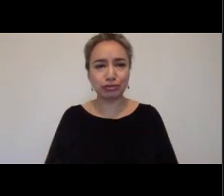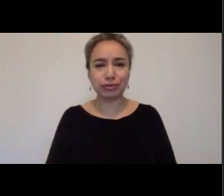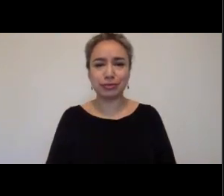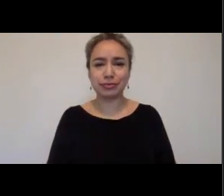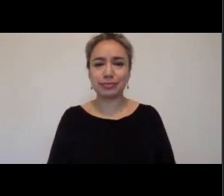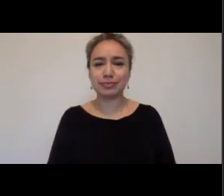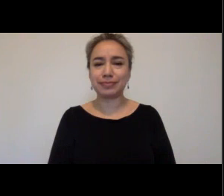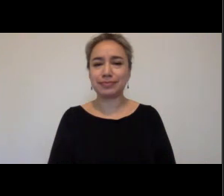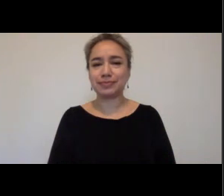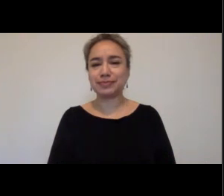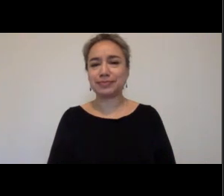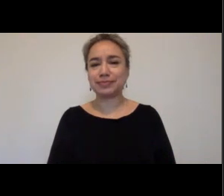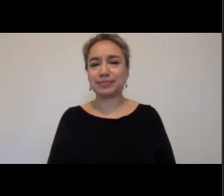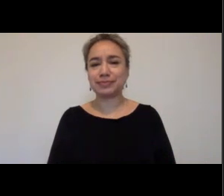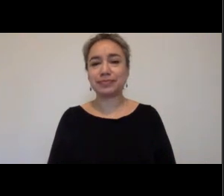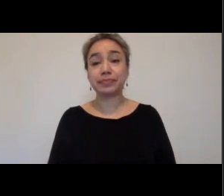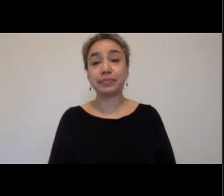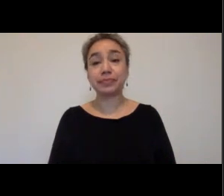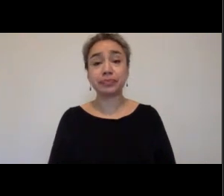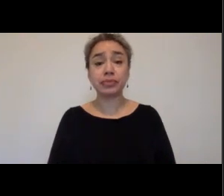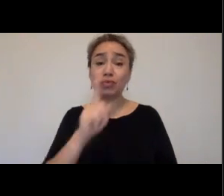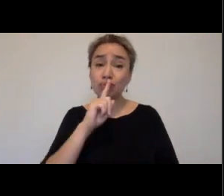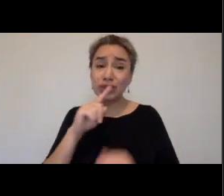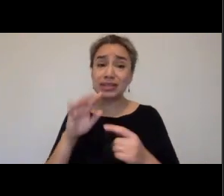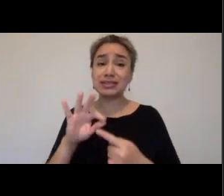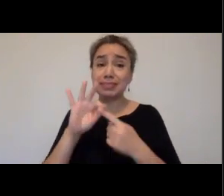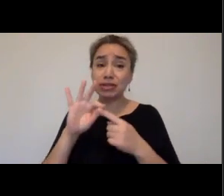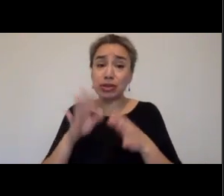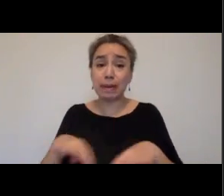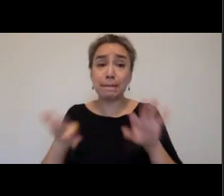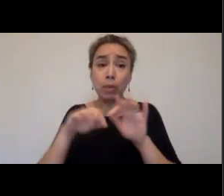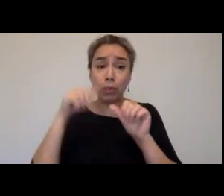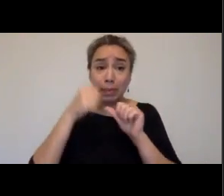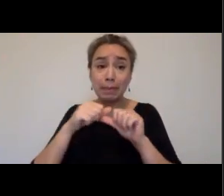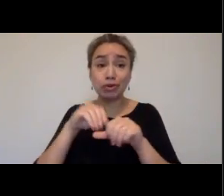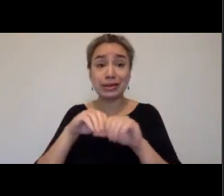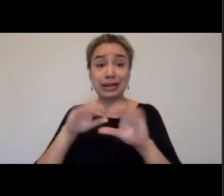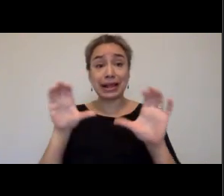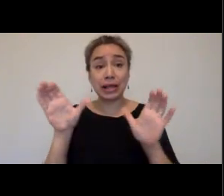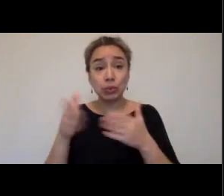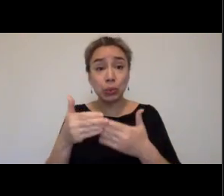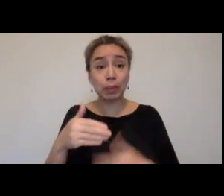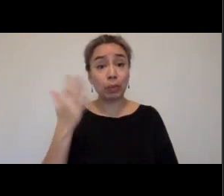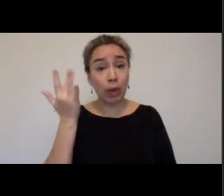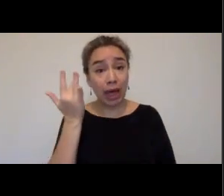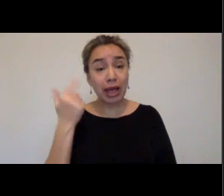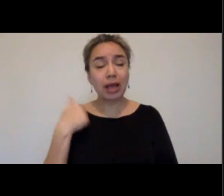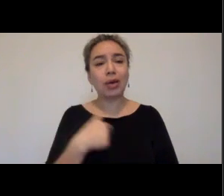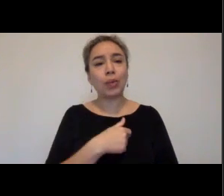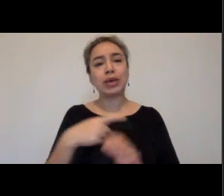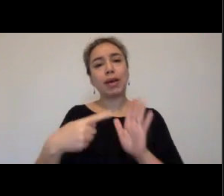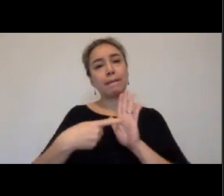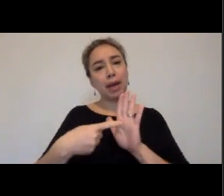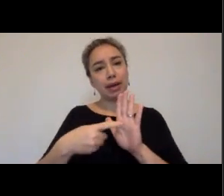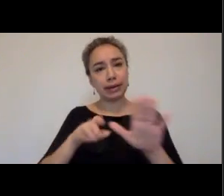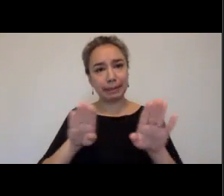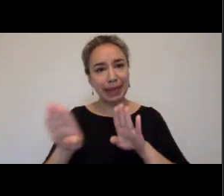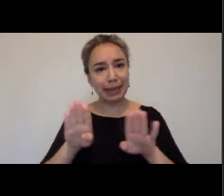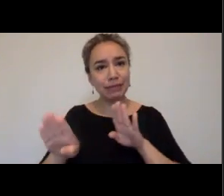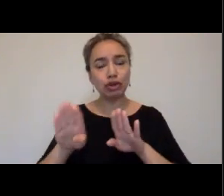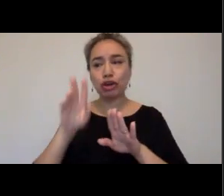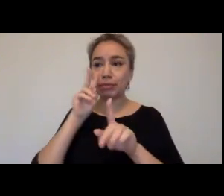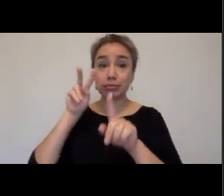And this is especially important to remember in the classroom because we are modeling behavior and viewpoints that will be passed